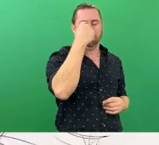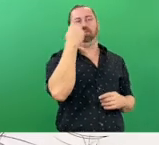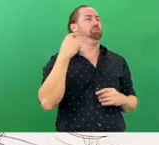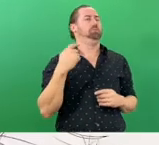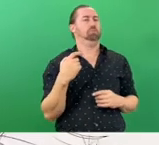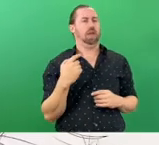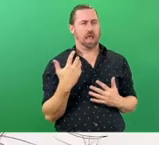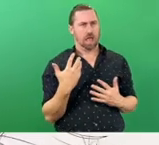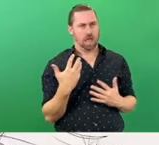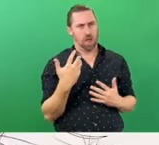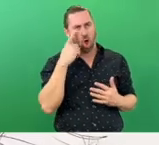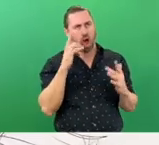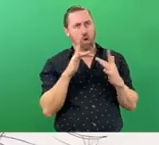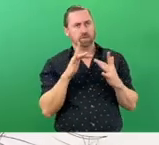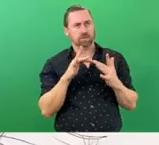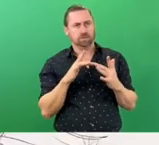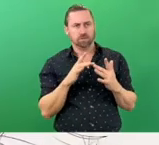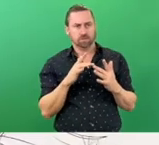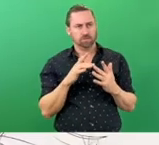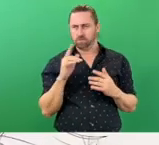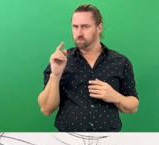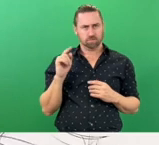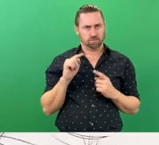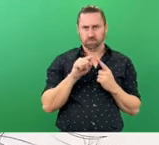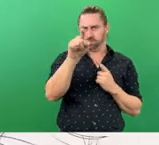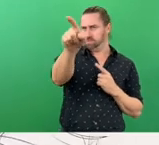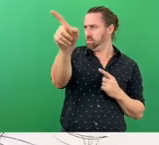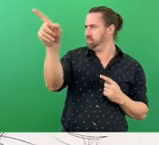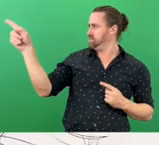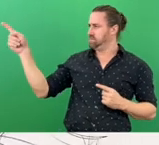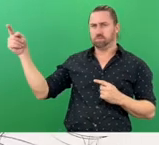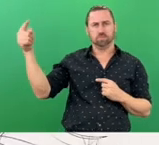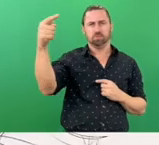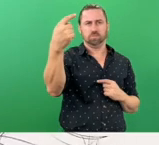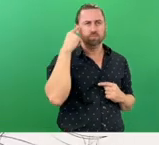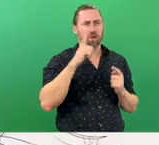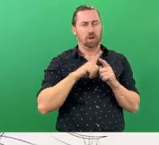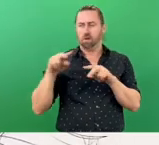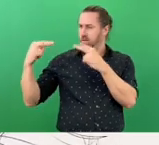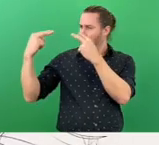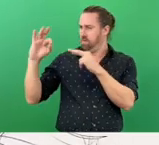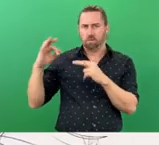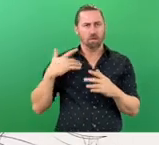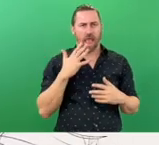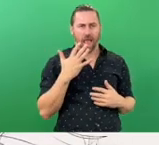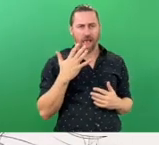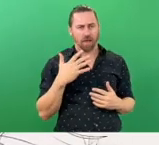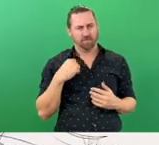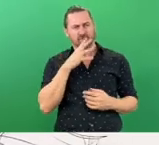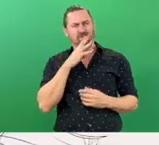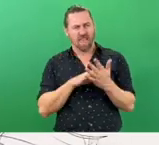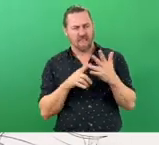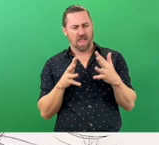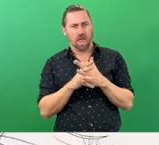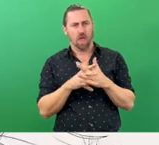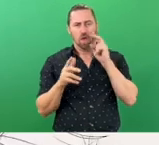can make eye contact just by looking into the reflection of somebody else in the mirror that far away. And it always confused me at how you can make eye